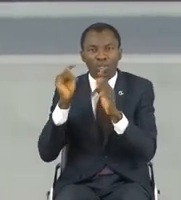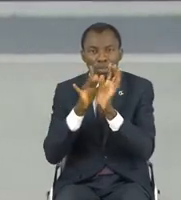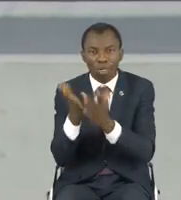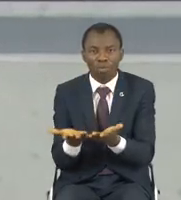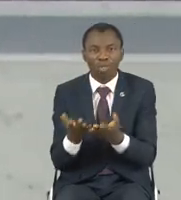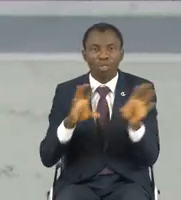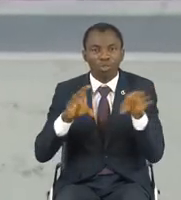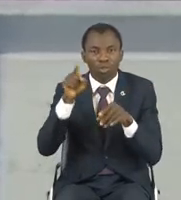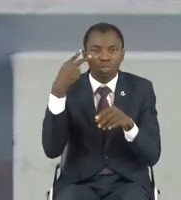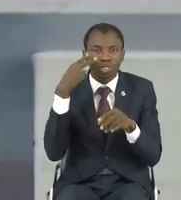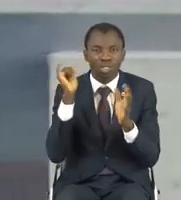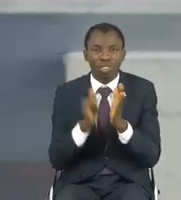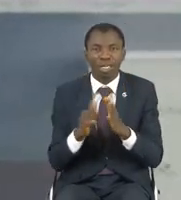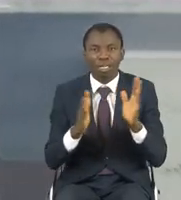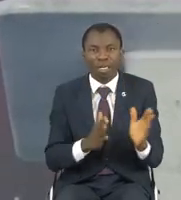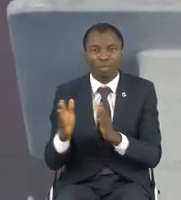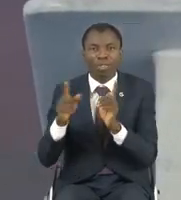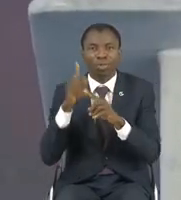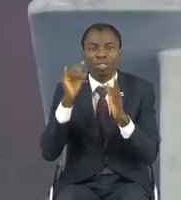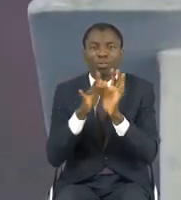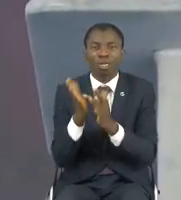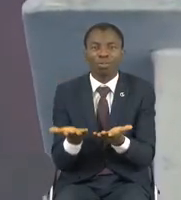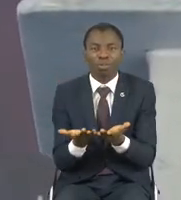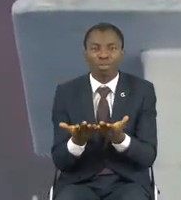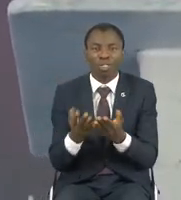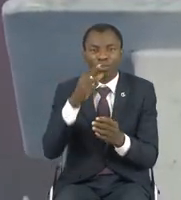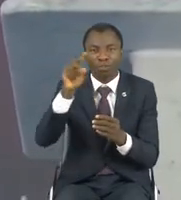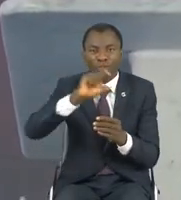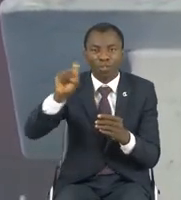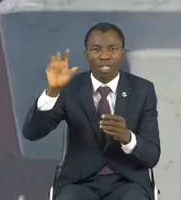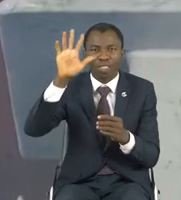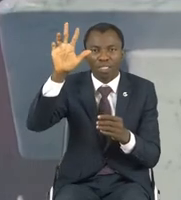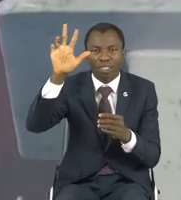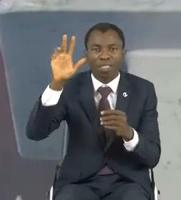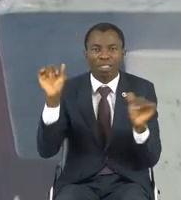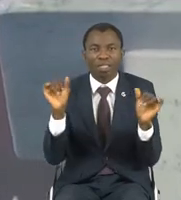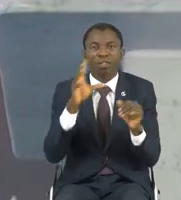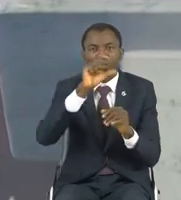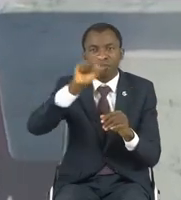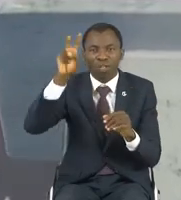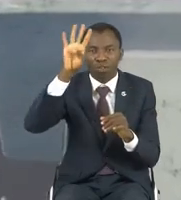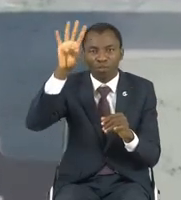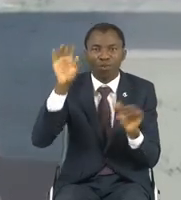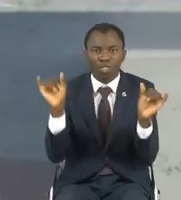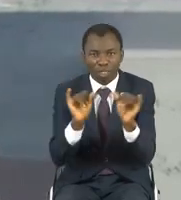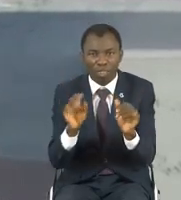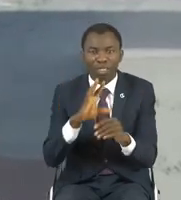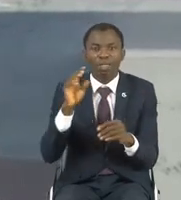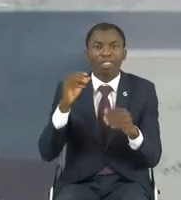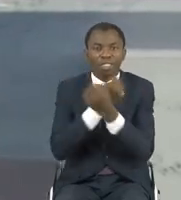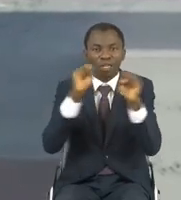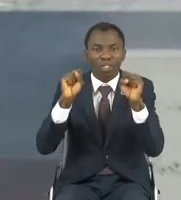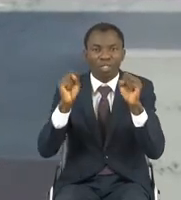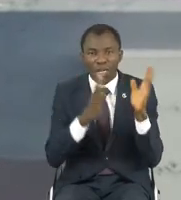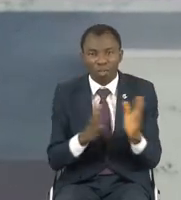that? According to the scriptures, verse 3. According to the scriptures, verse 4. Salvation, according to